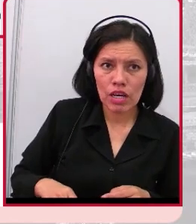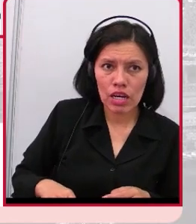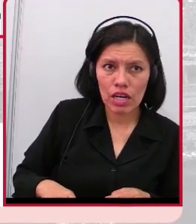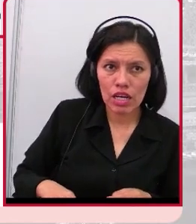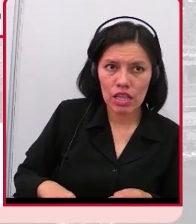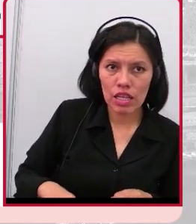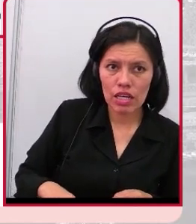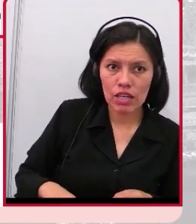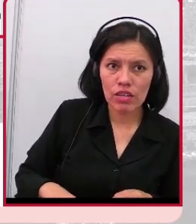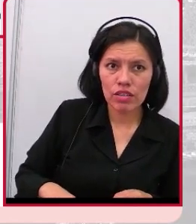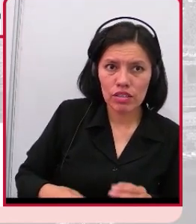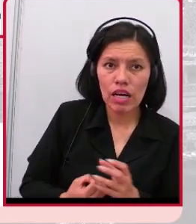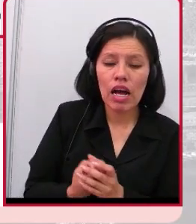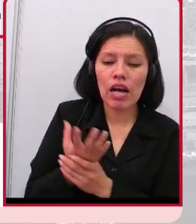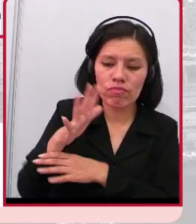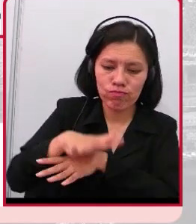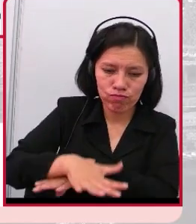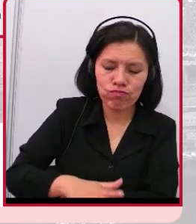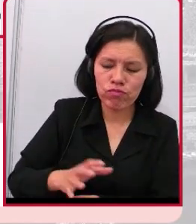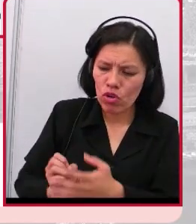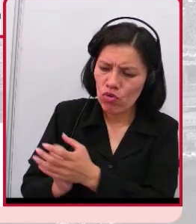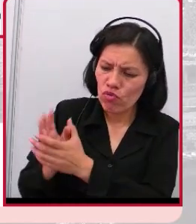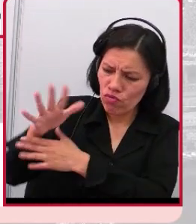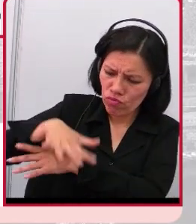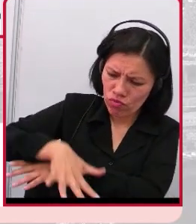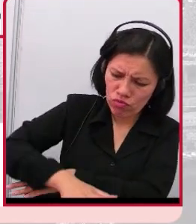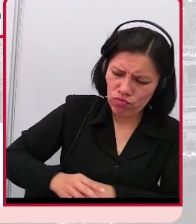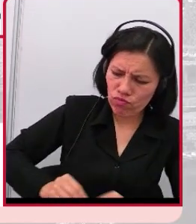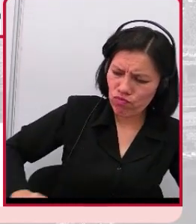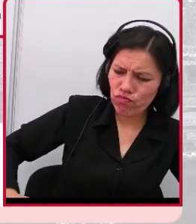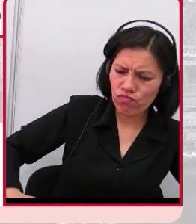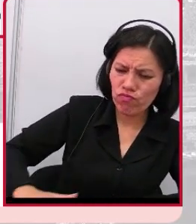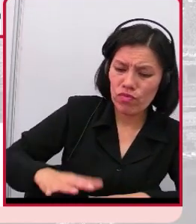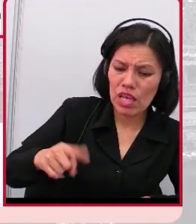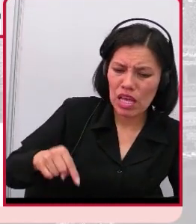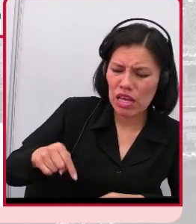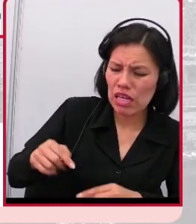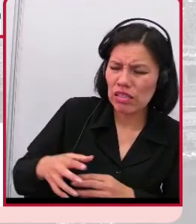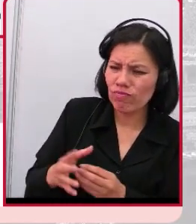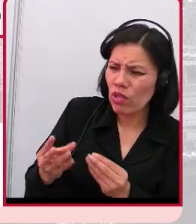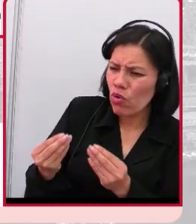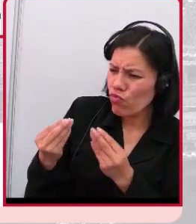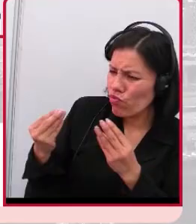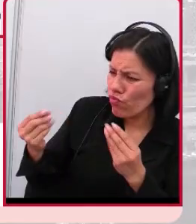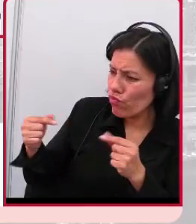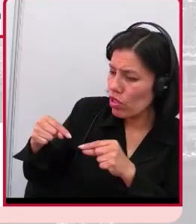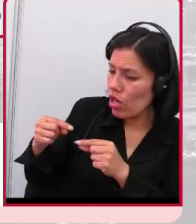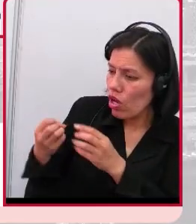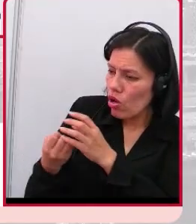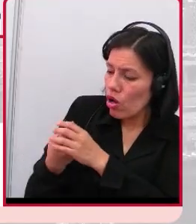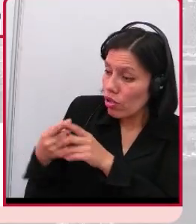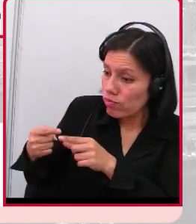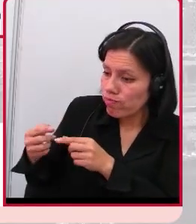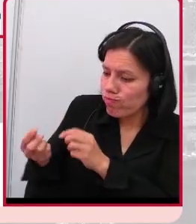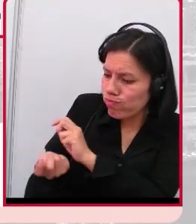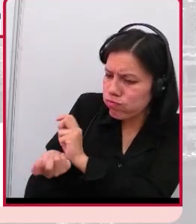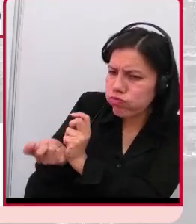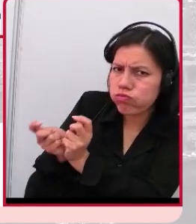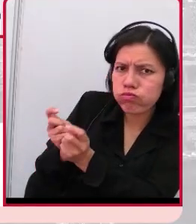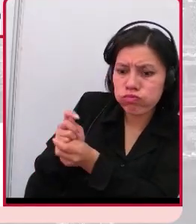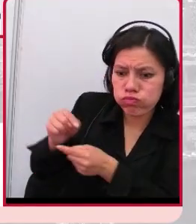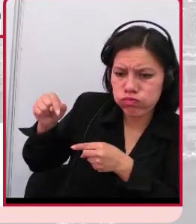if you allow me, you can observe this pond that maybe Antonio Raimondi saw the pond. That has created